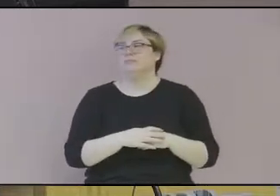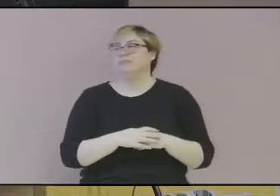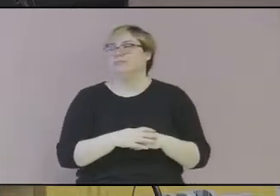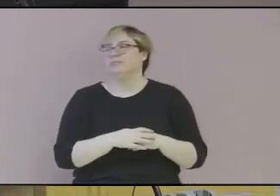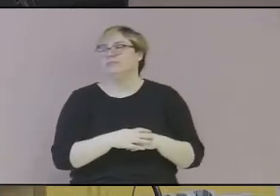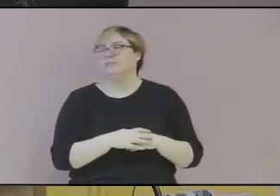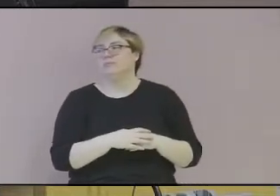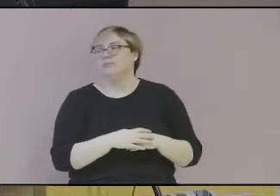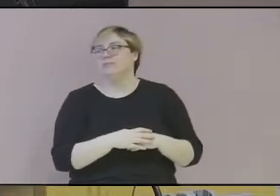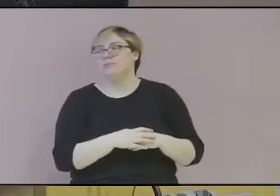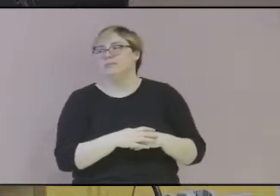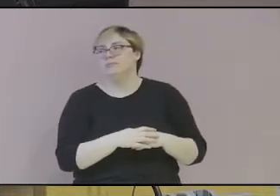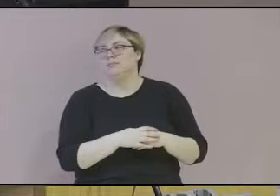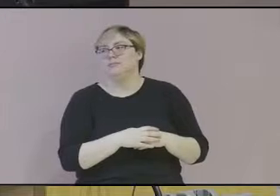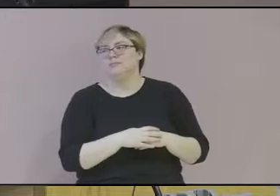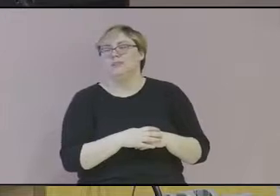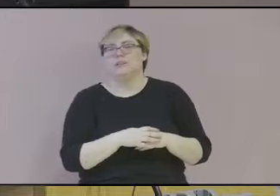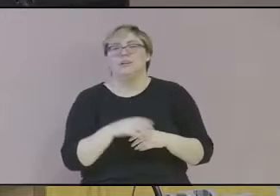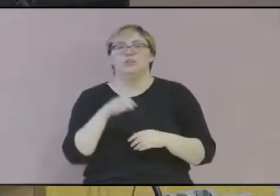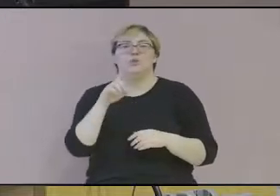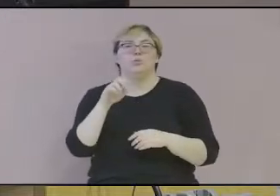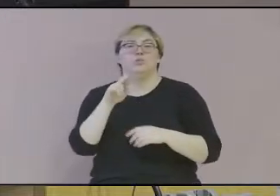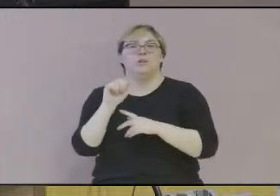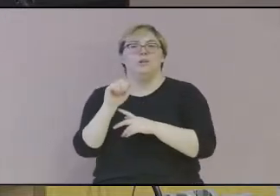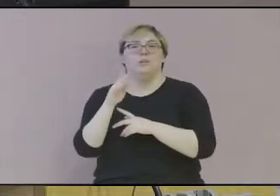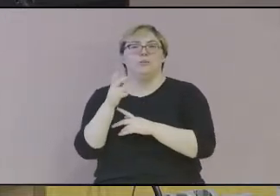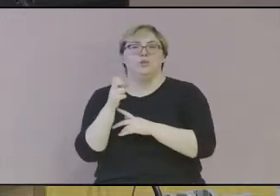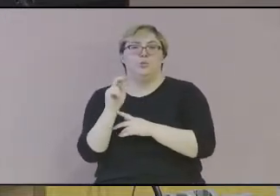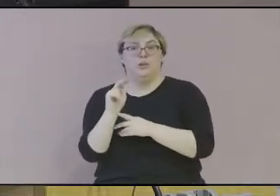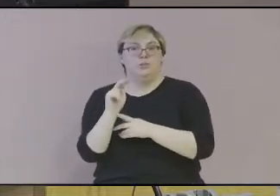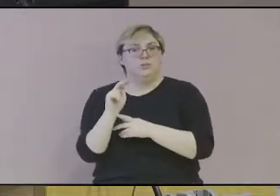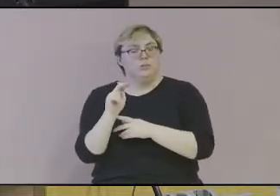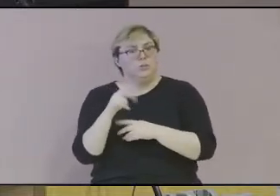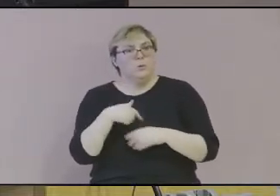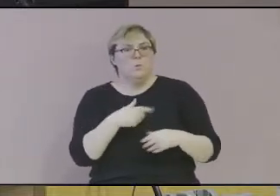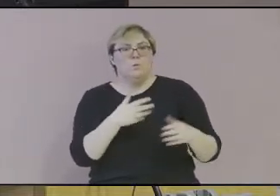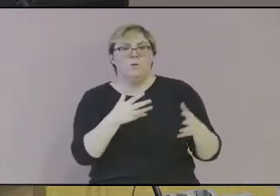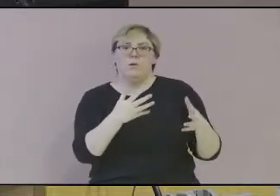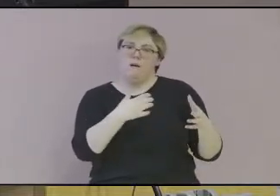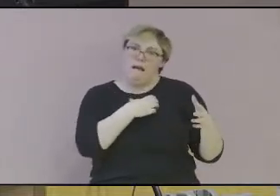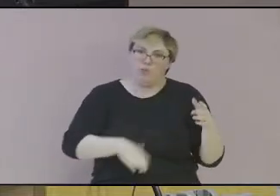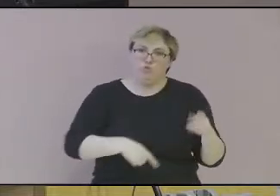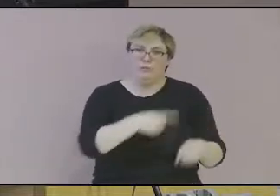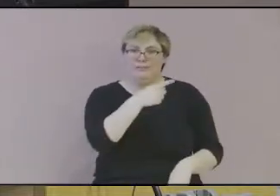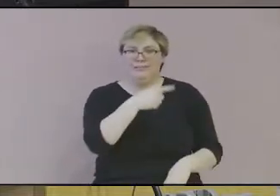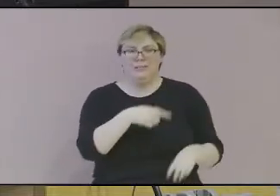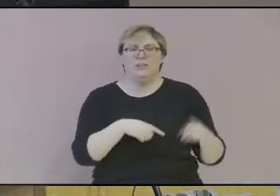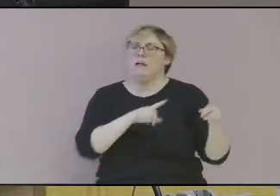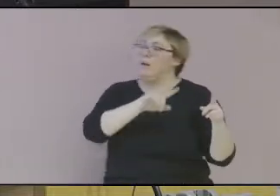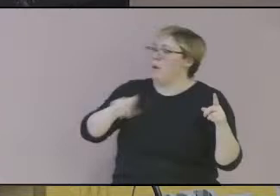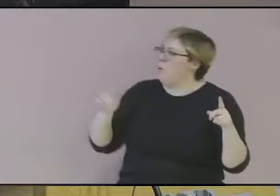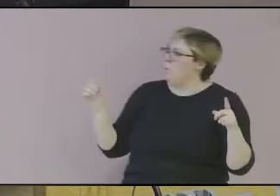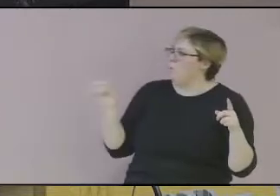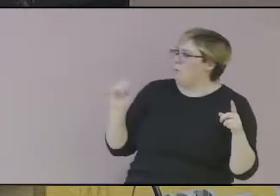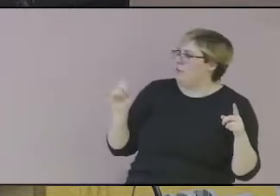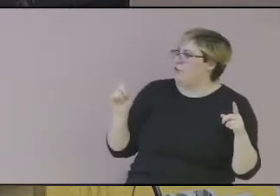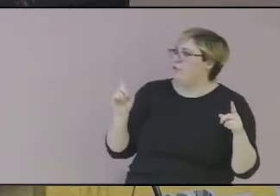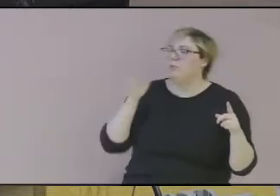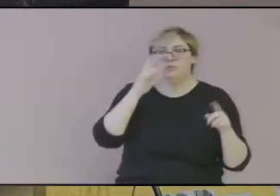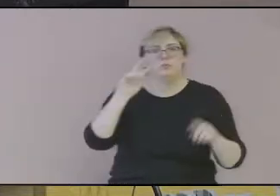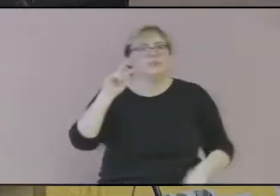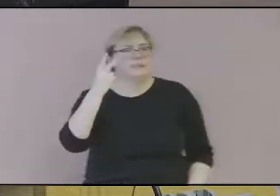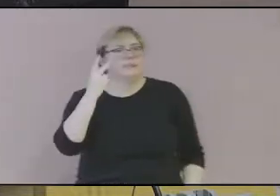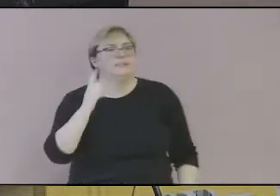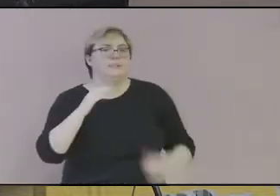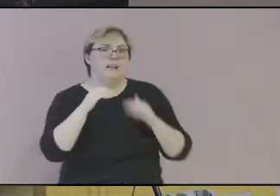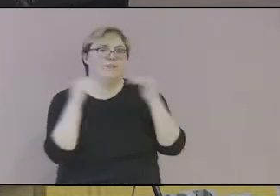Dr. McHugh is anxious to get to the reception back there. Where is the art show? It will be on the second floor of this